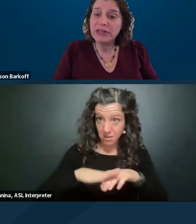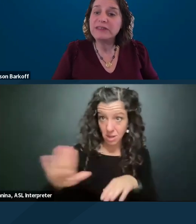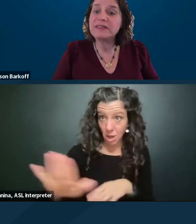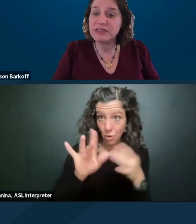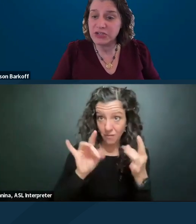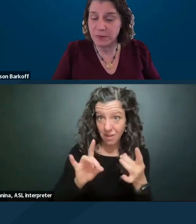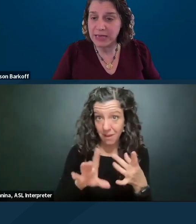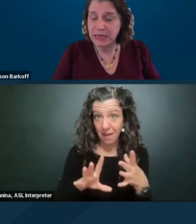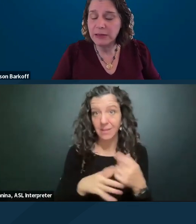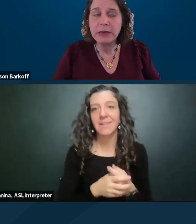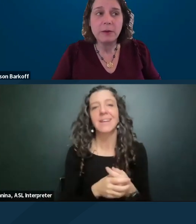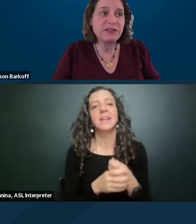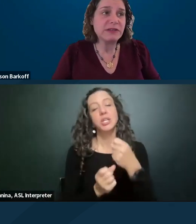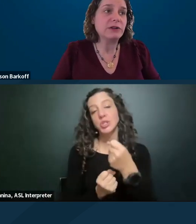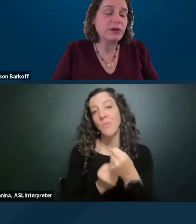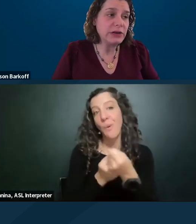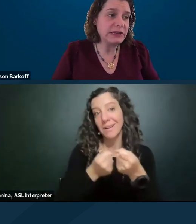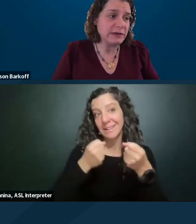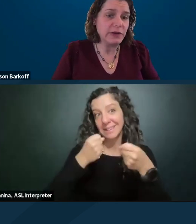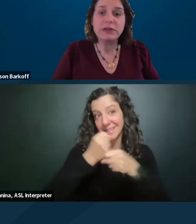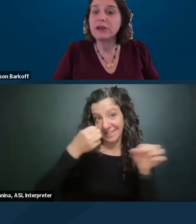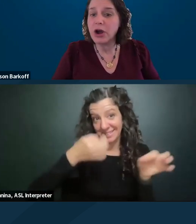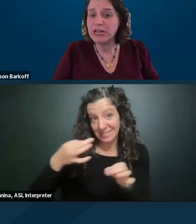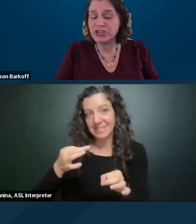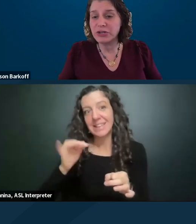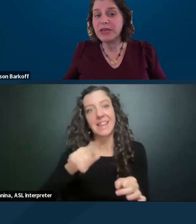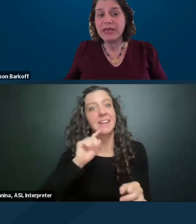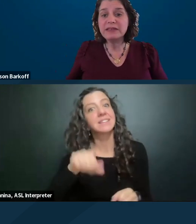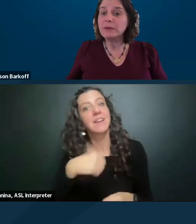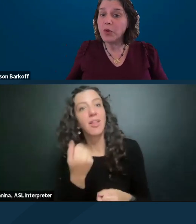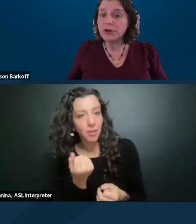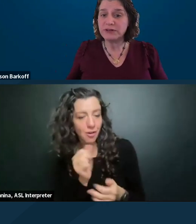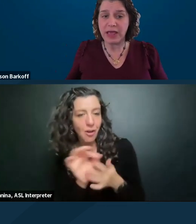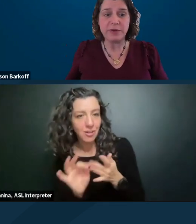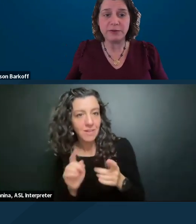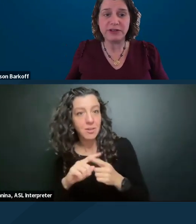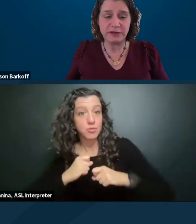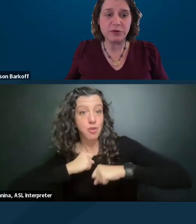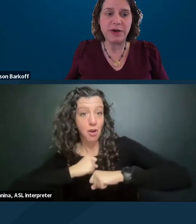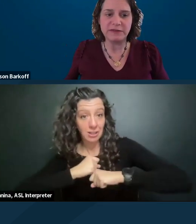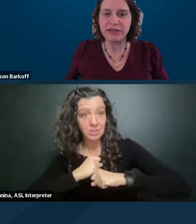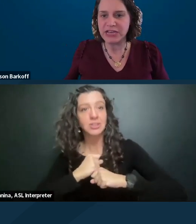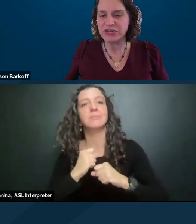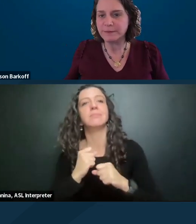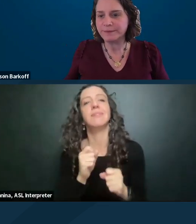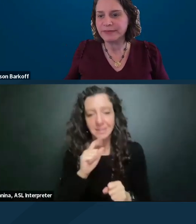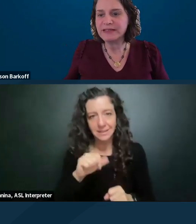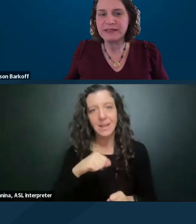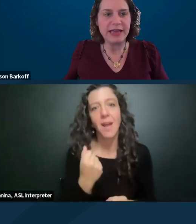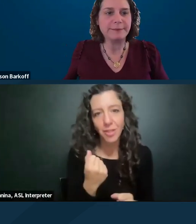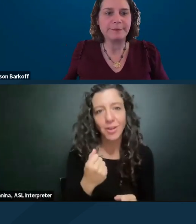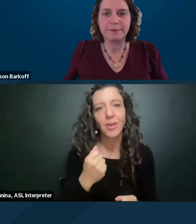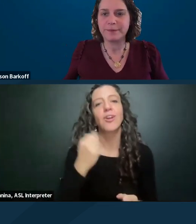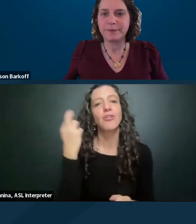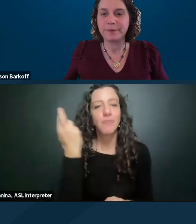that supported decision-making, which is an alternative to guardianship, is an important type of reasonable modification.